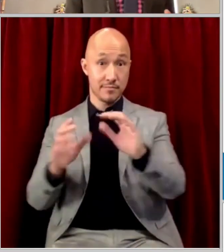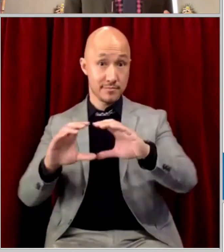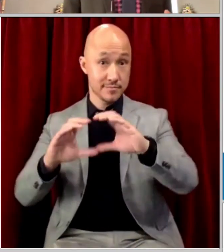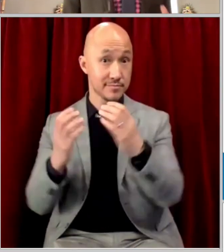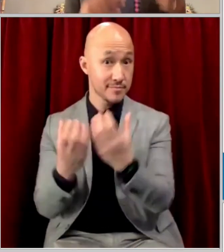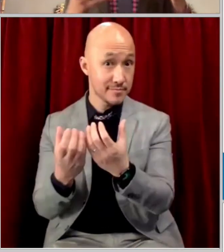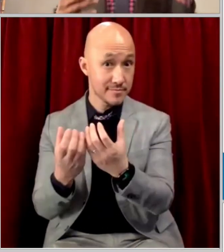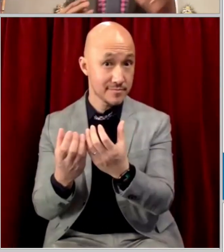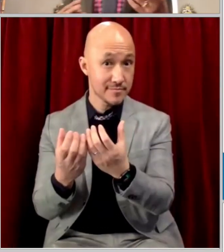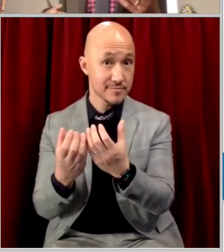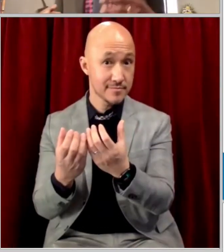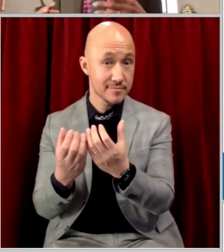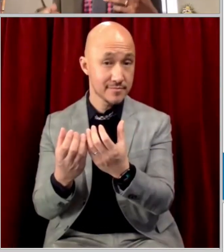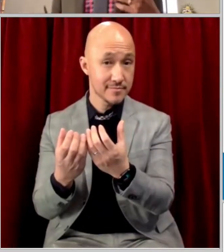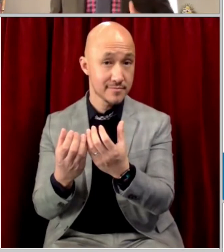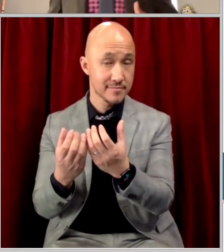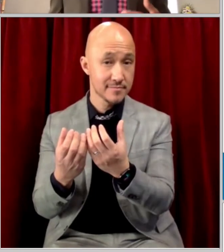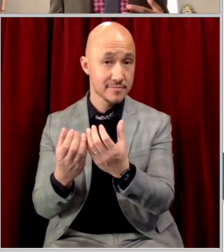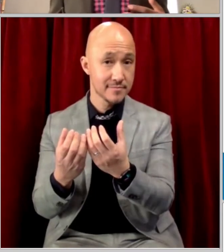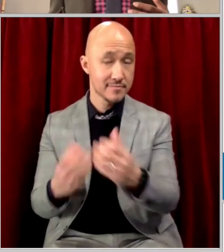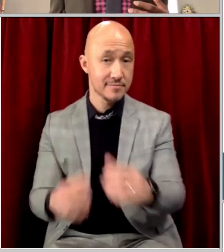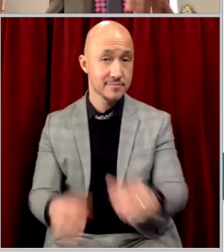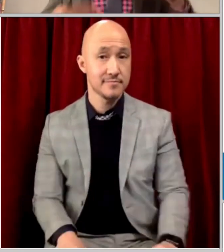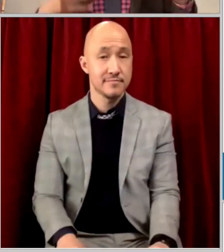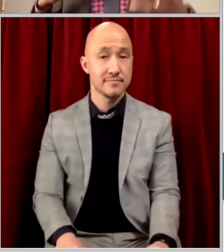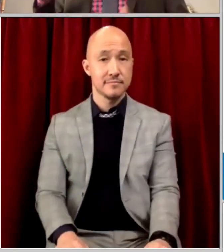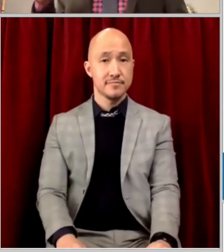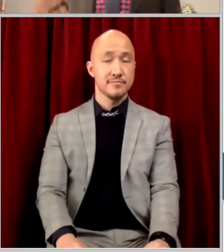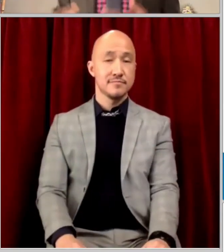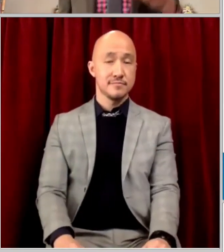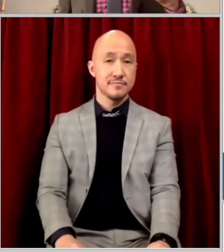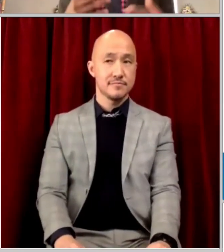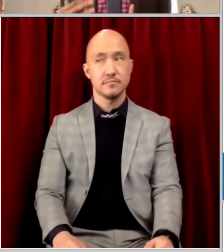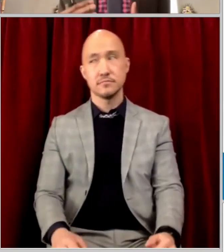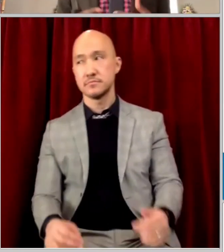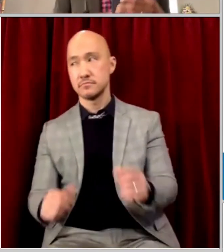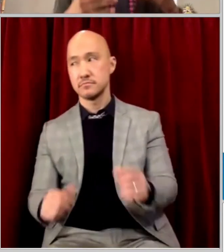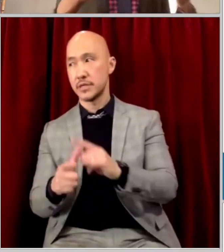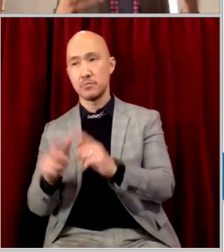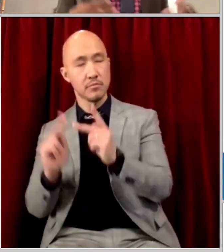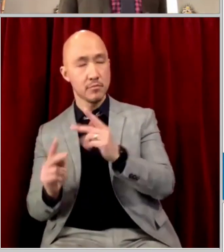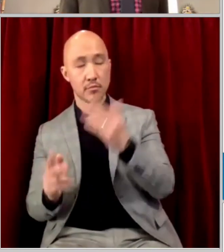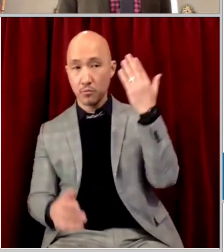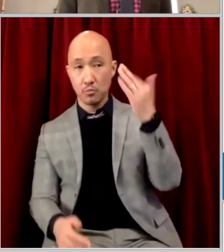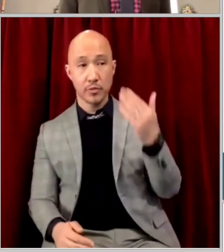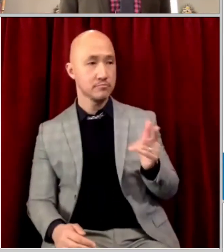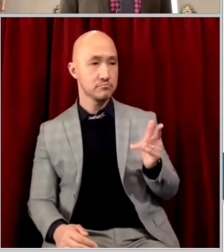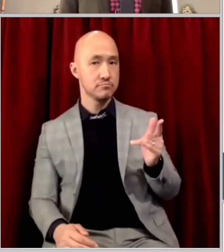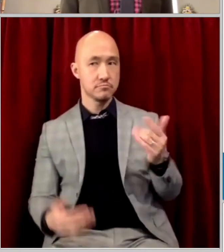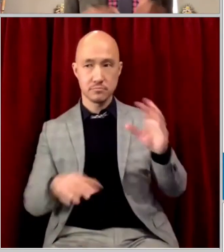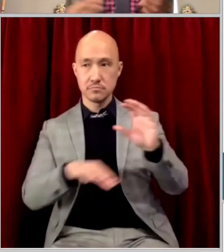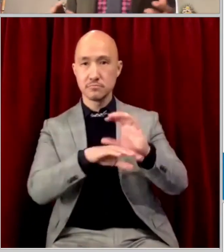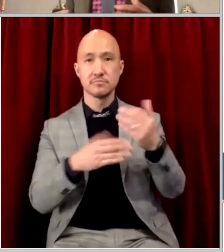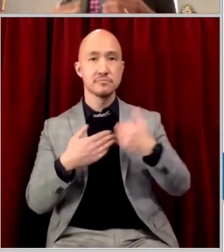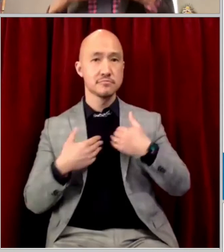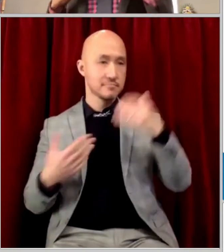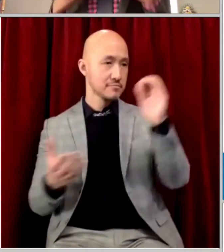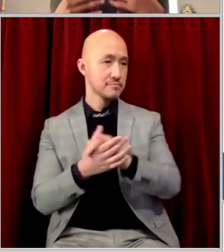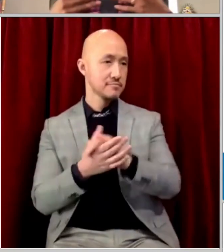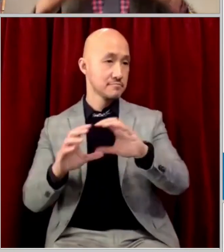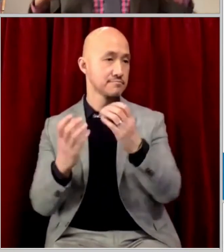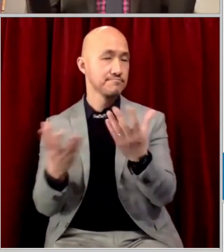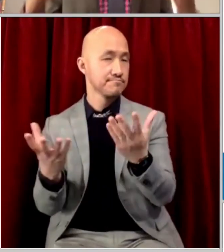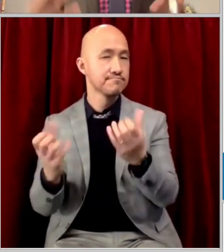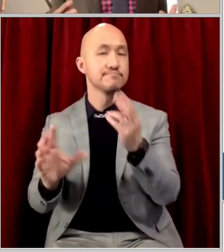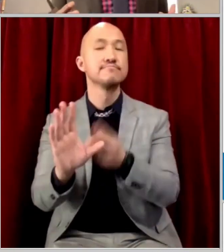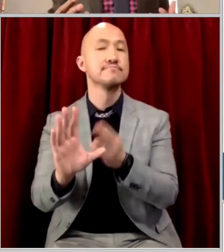of it. And I'm thinking to myself, wow, you know, look how excited and interested this person is. And why? Because I